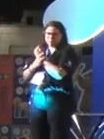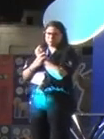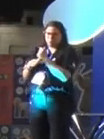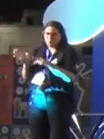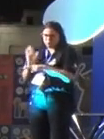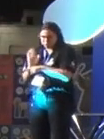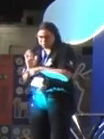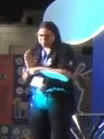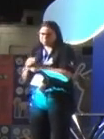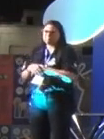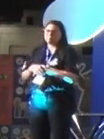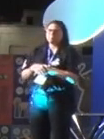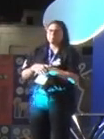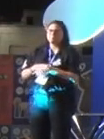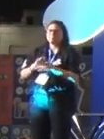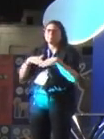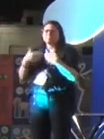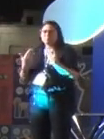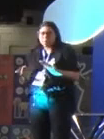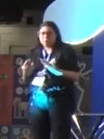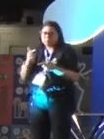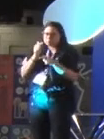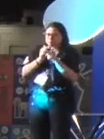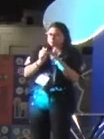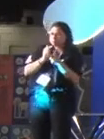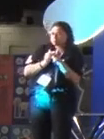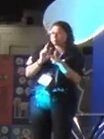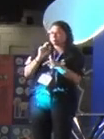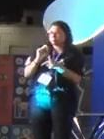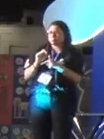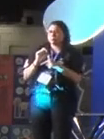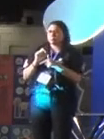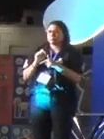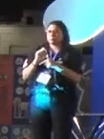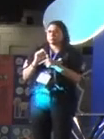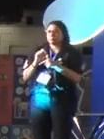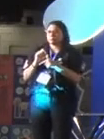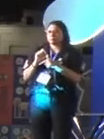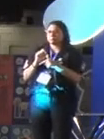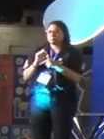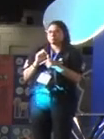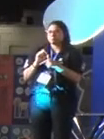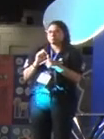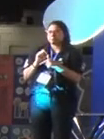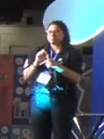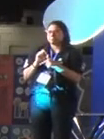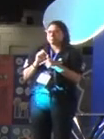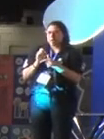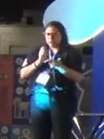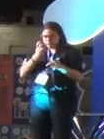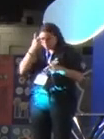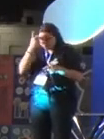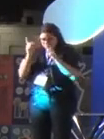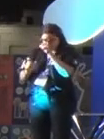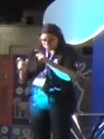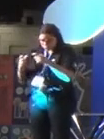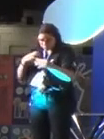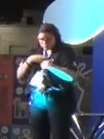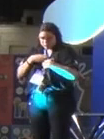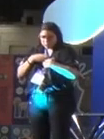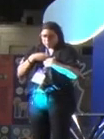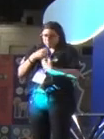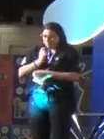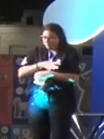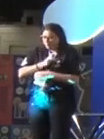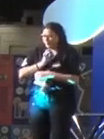one of the many problems with this, is that this breeds fear. And fear is the most toxic